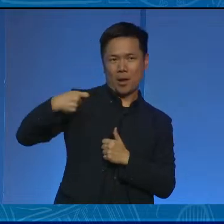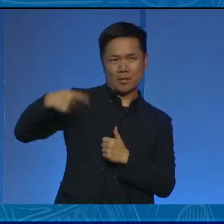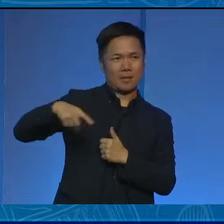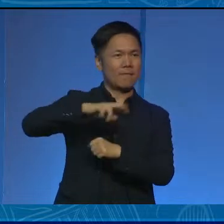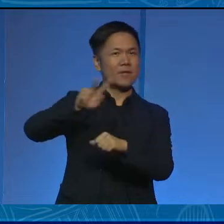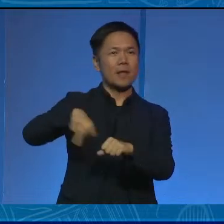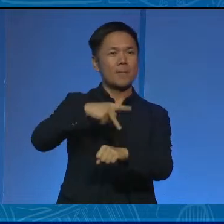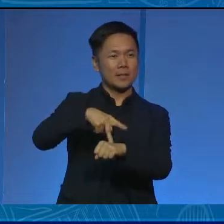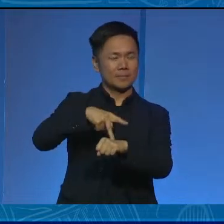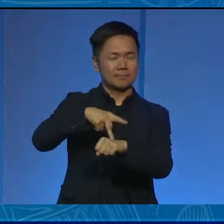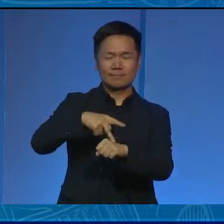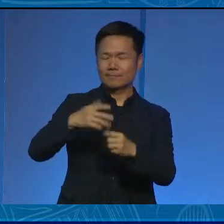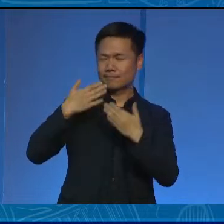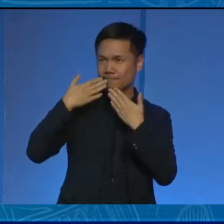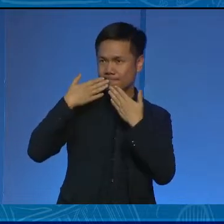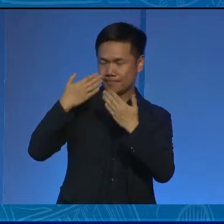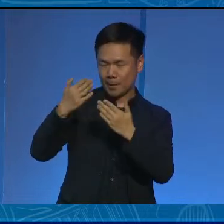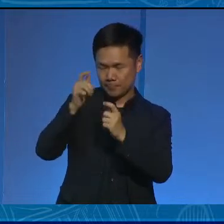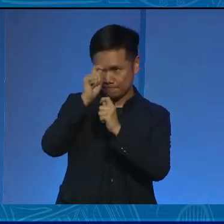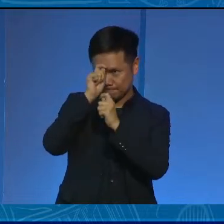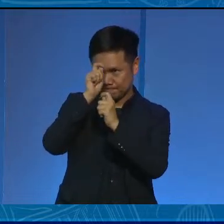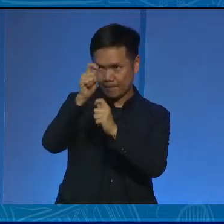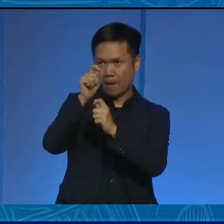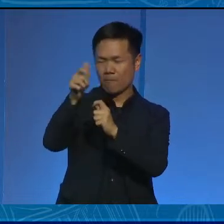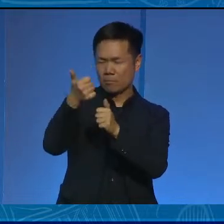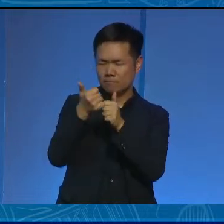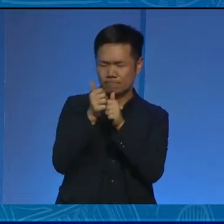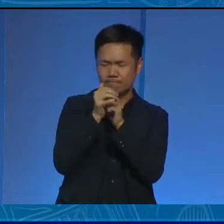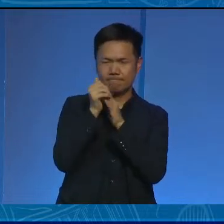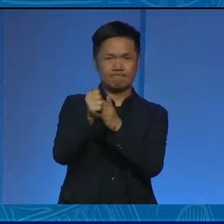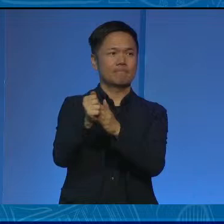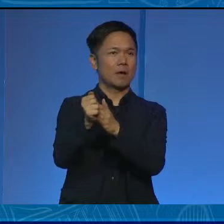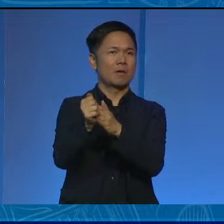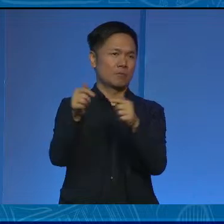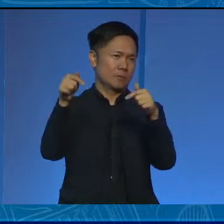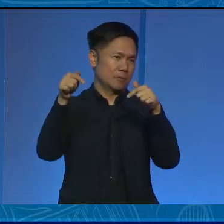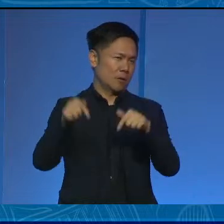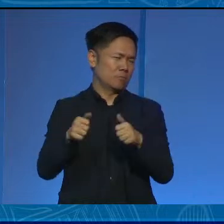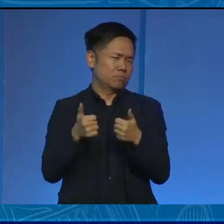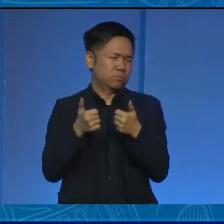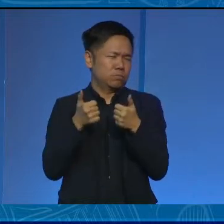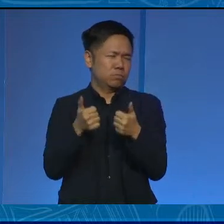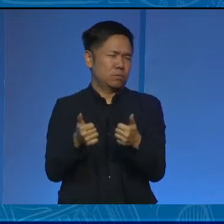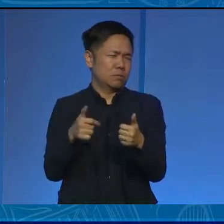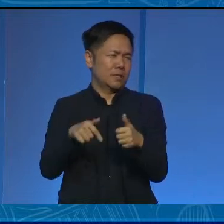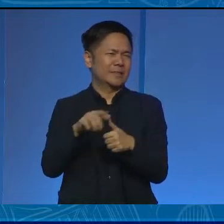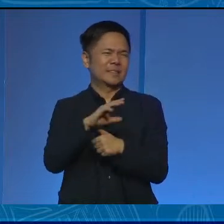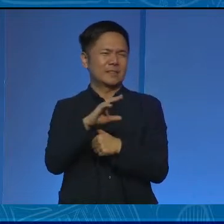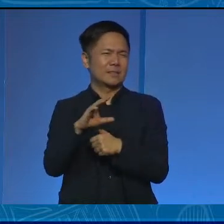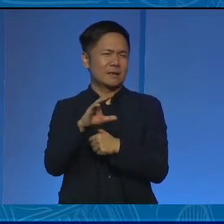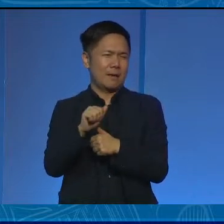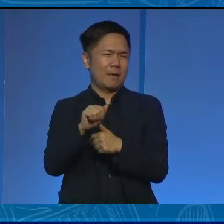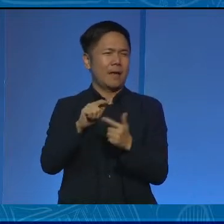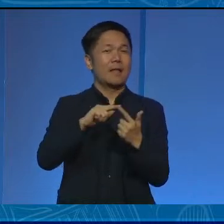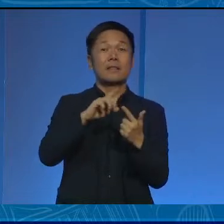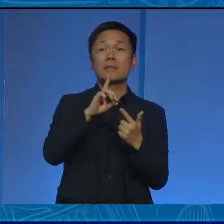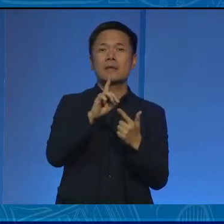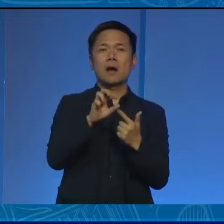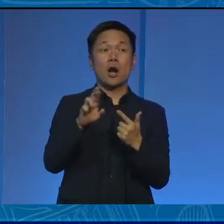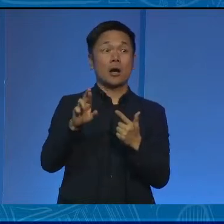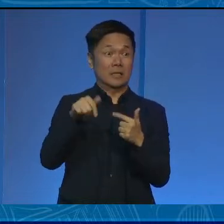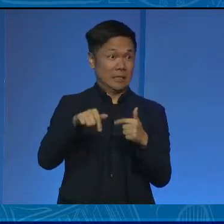Jr., for his strong leadership in leading the cause of CCA and DRR, not only